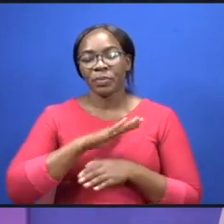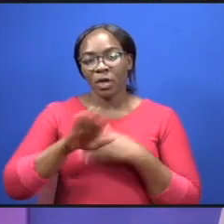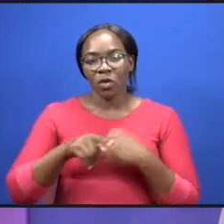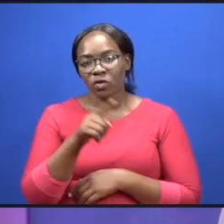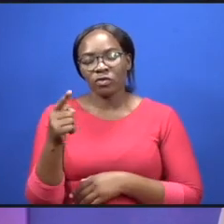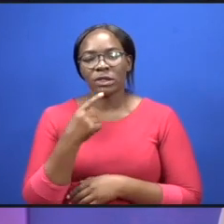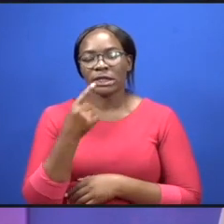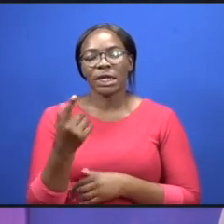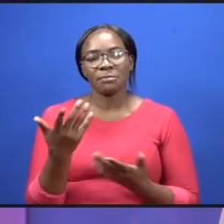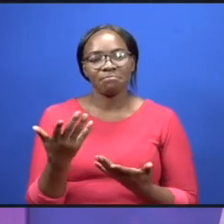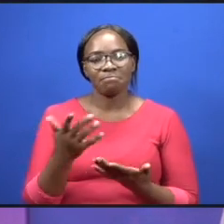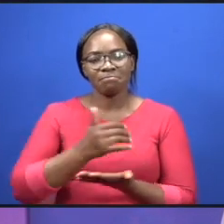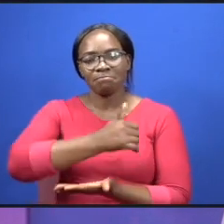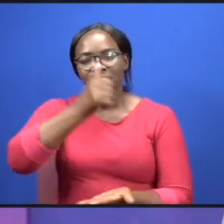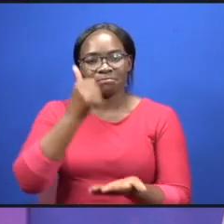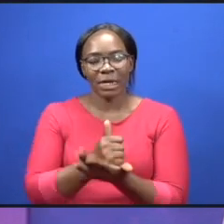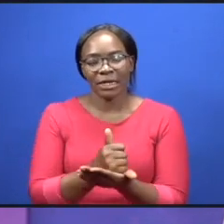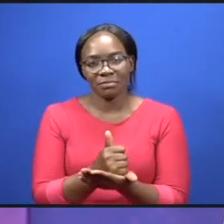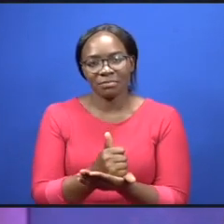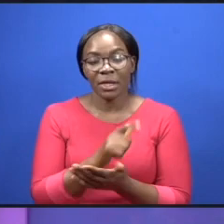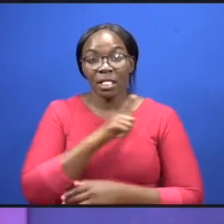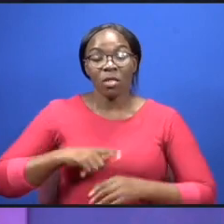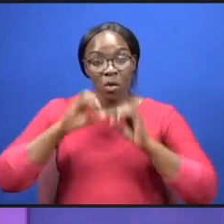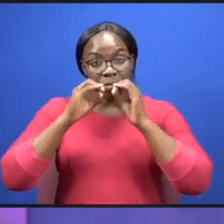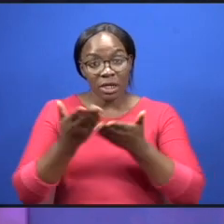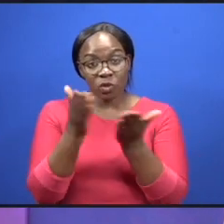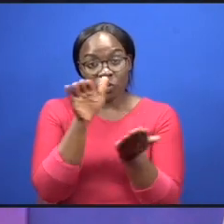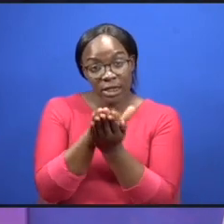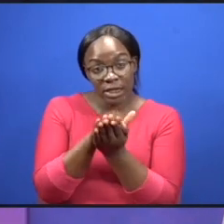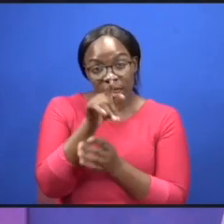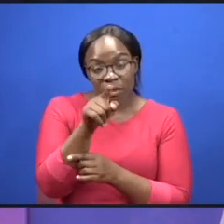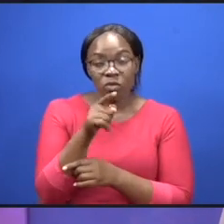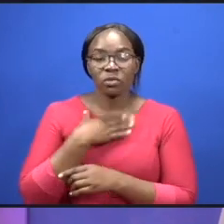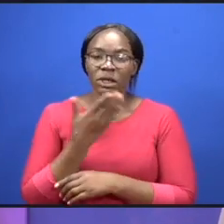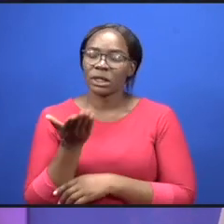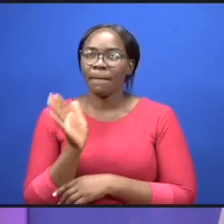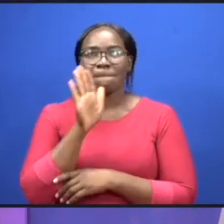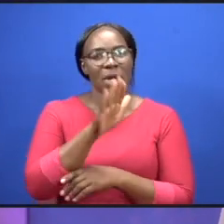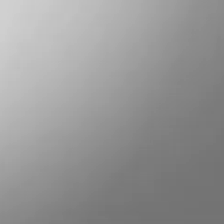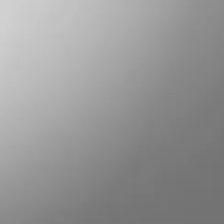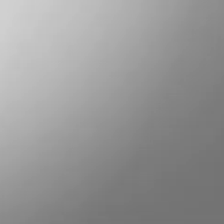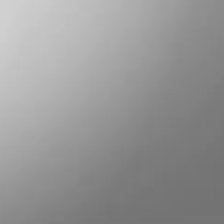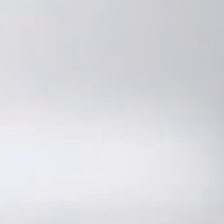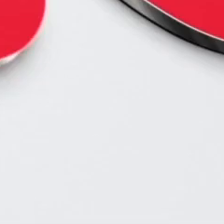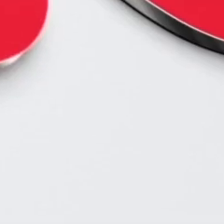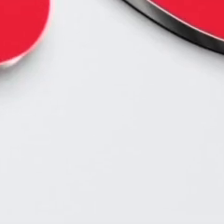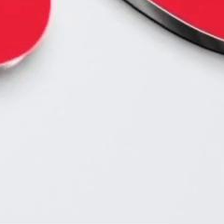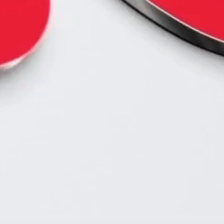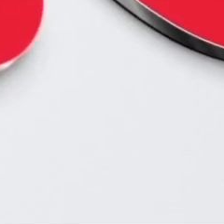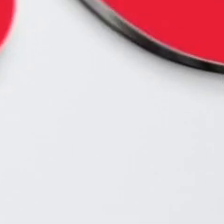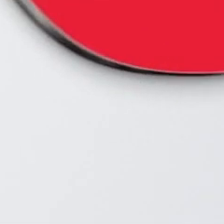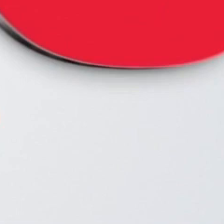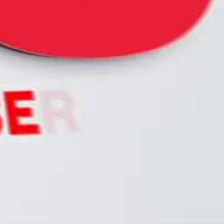of us everywhere said, Amen. The Lord bless you and keep you. Let us return to worship. Thank you very